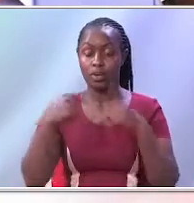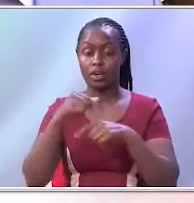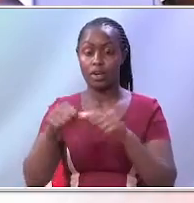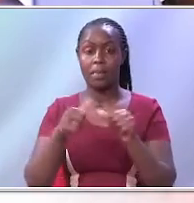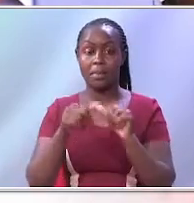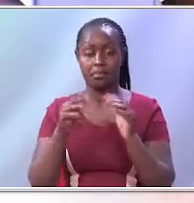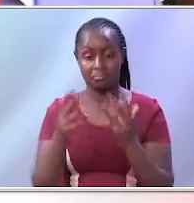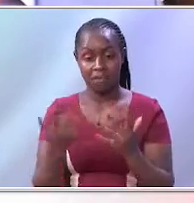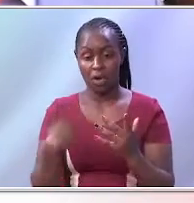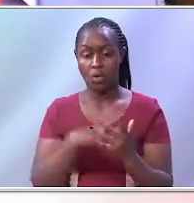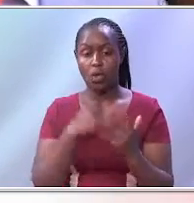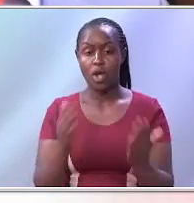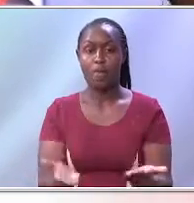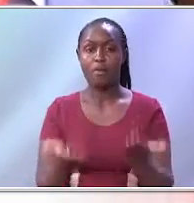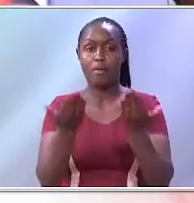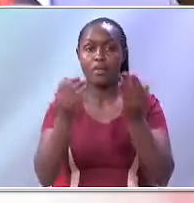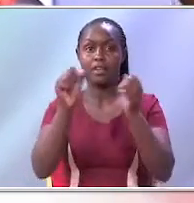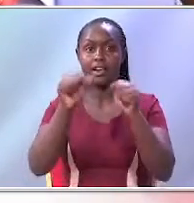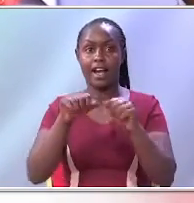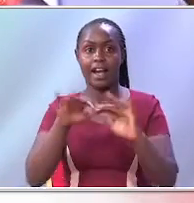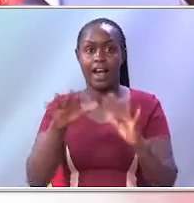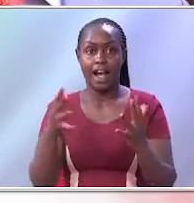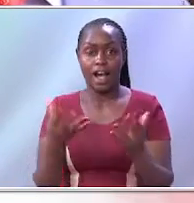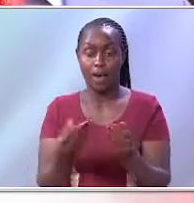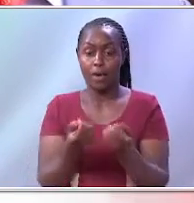we can promote the